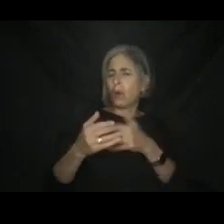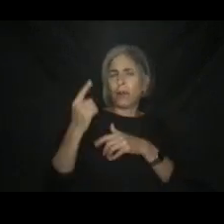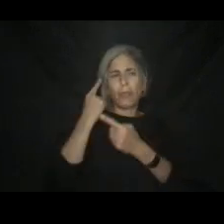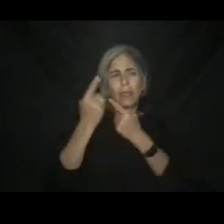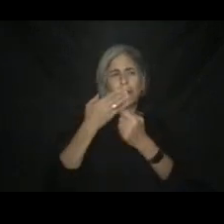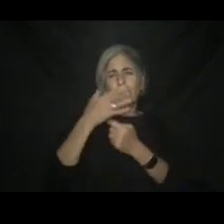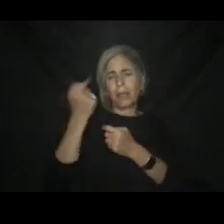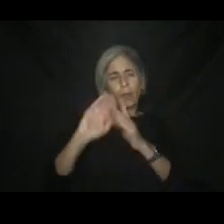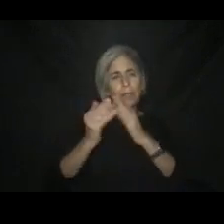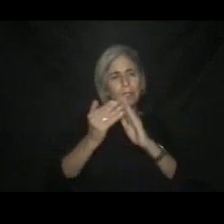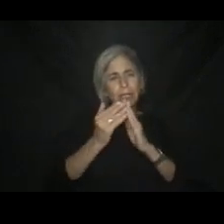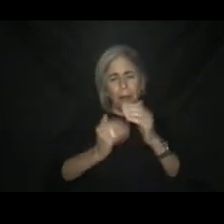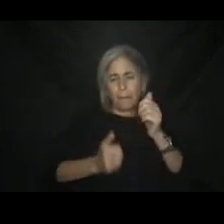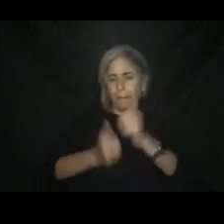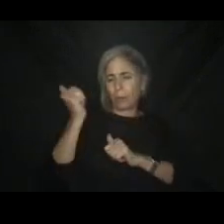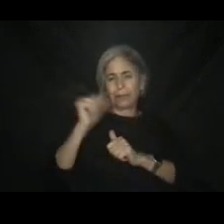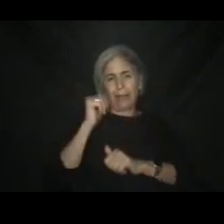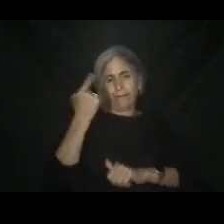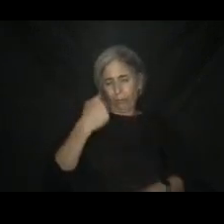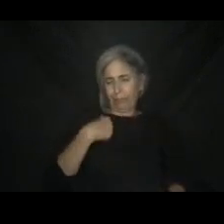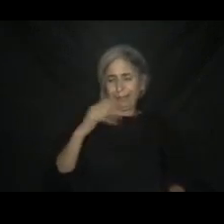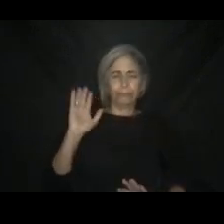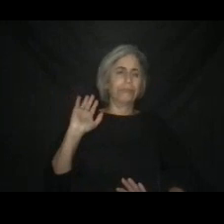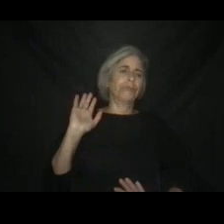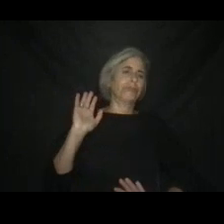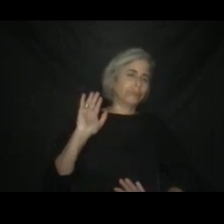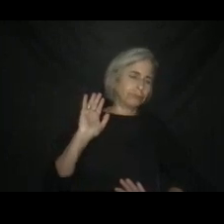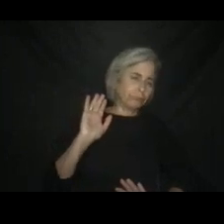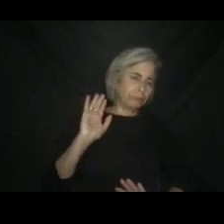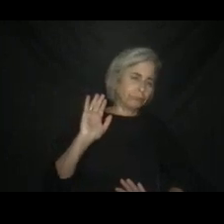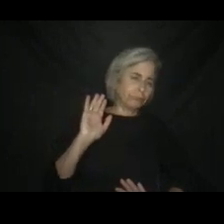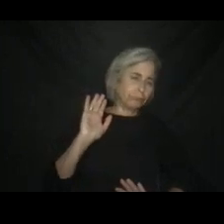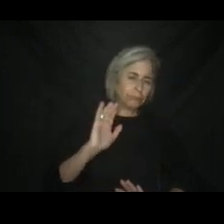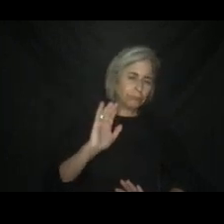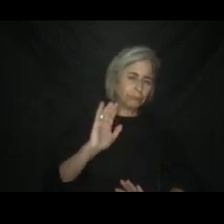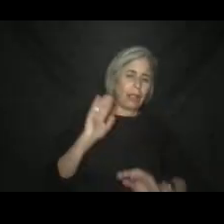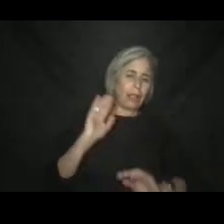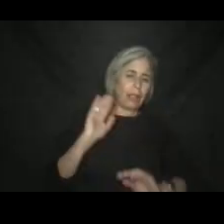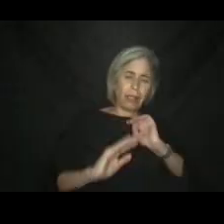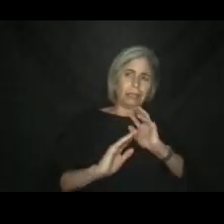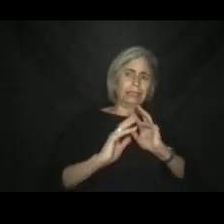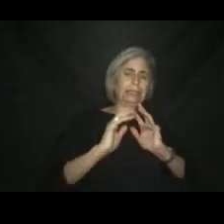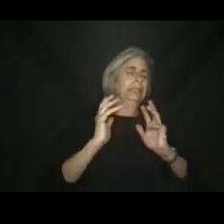for the city overall and what's potentially less invasive or